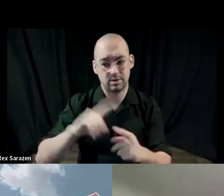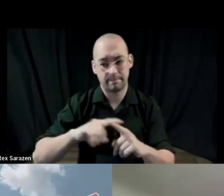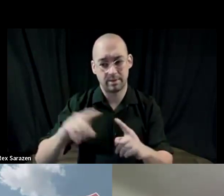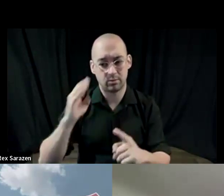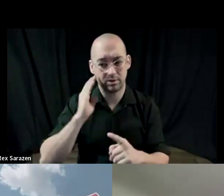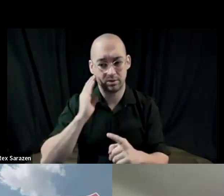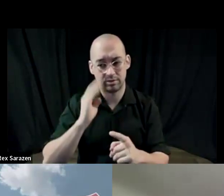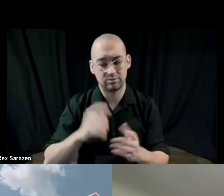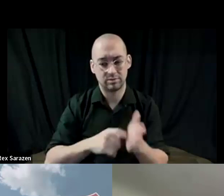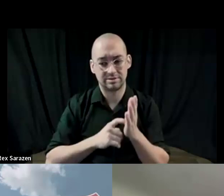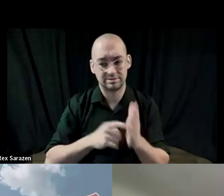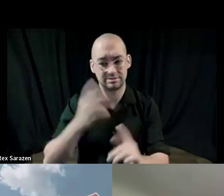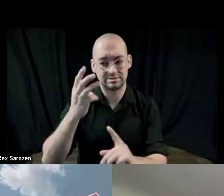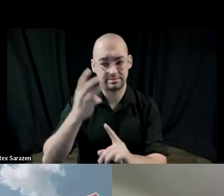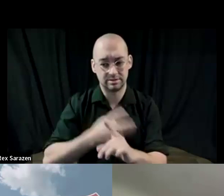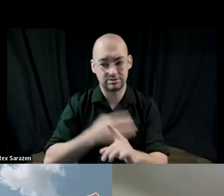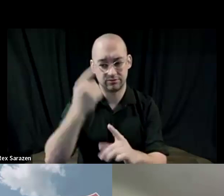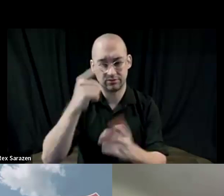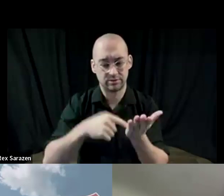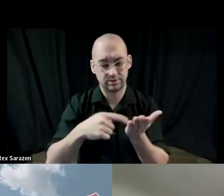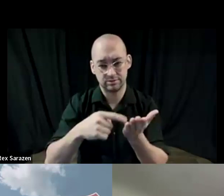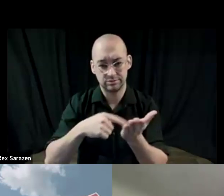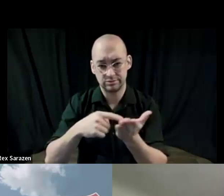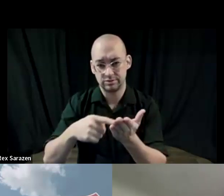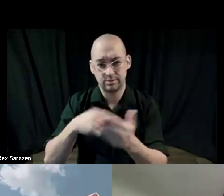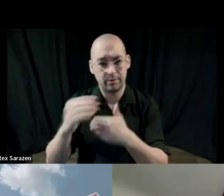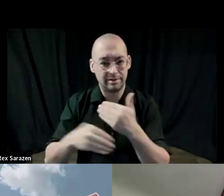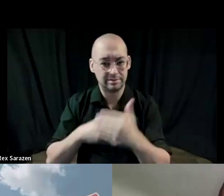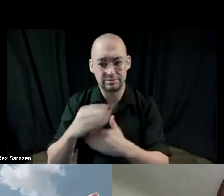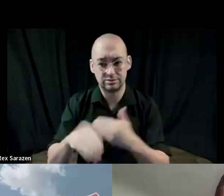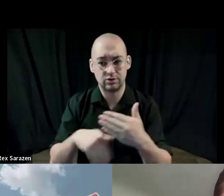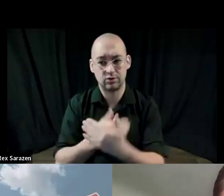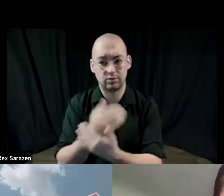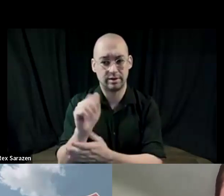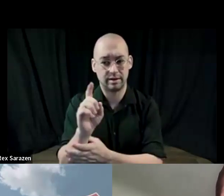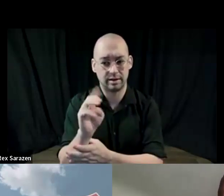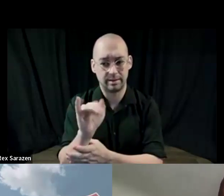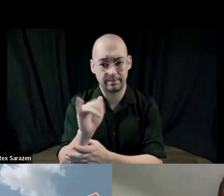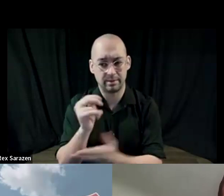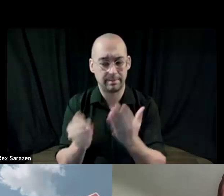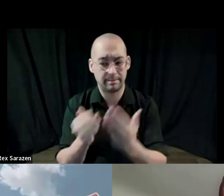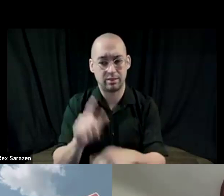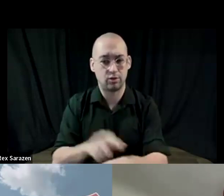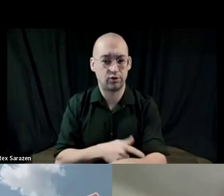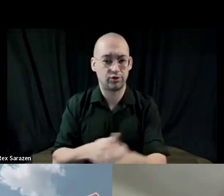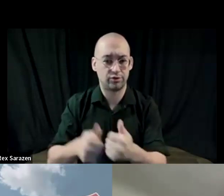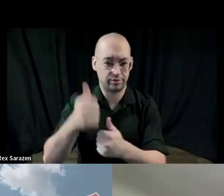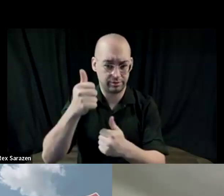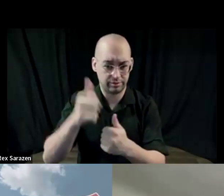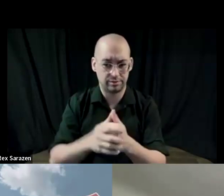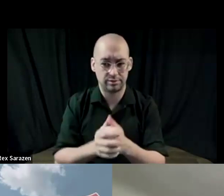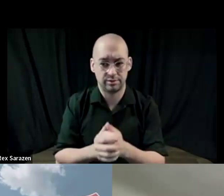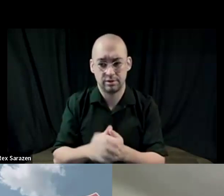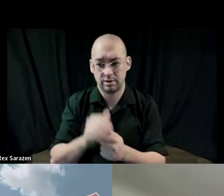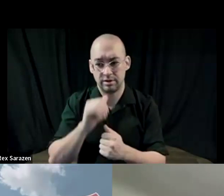6 months for a negotiation to go through, and with this administration could probably be longer. So I just want to make sure we don't need